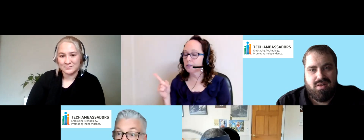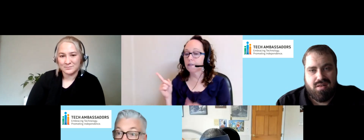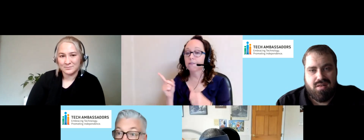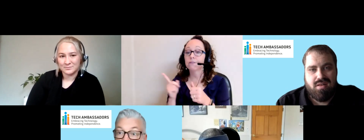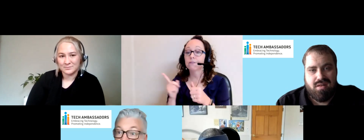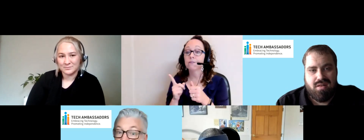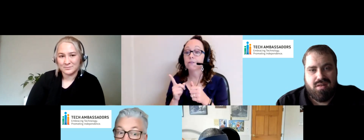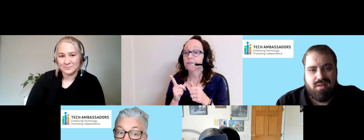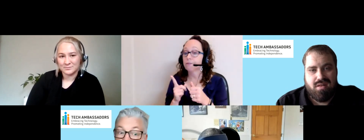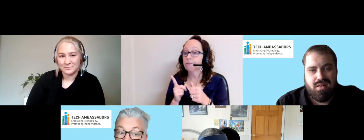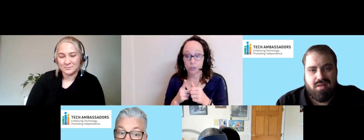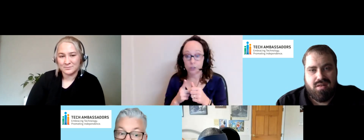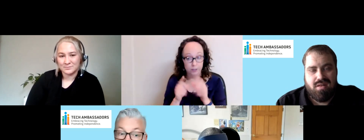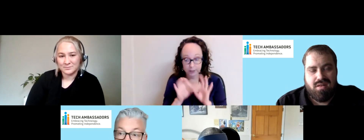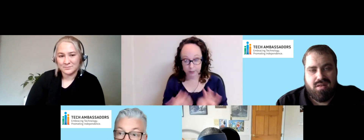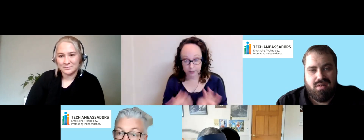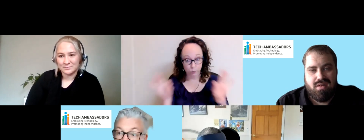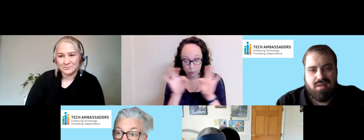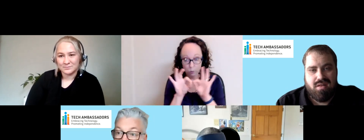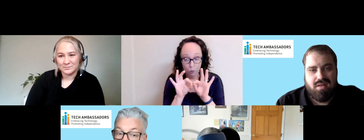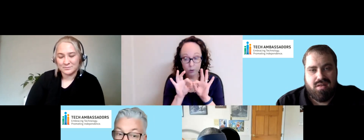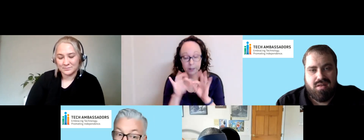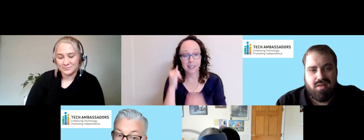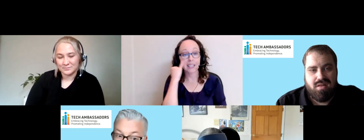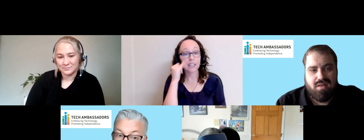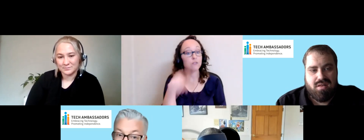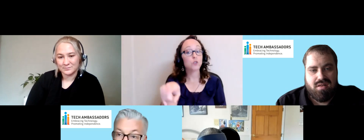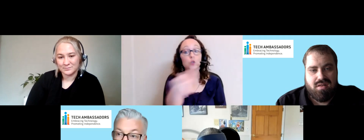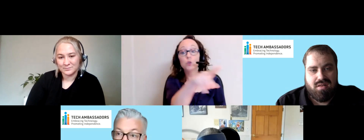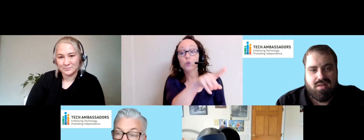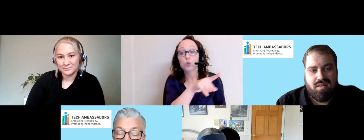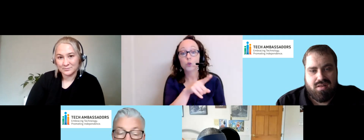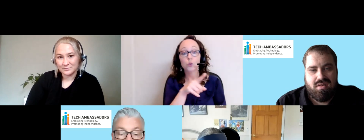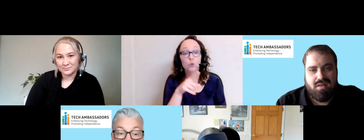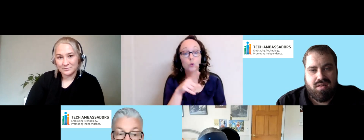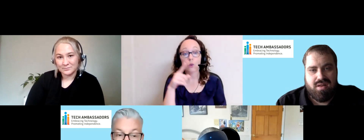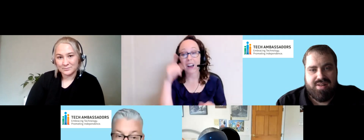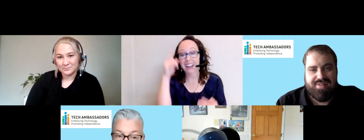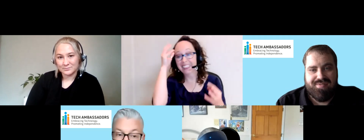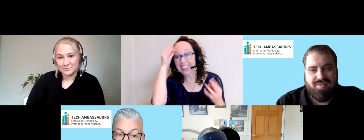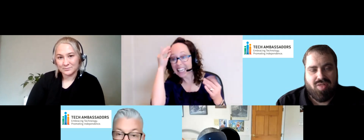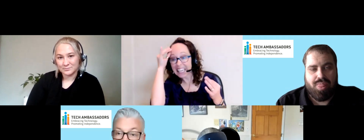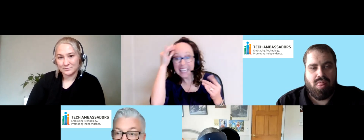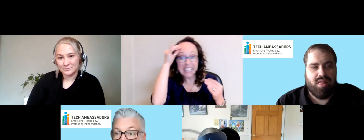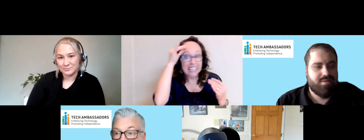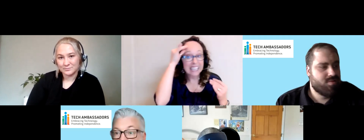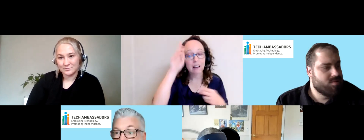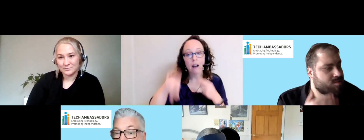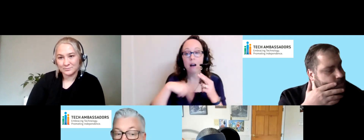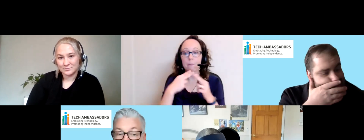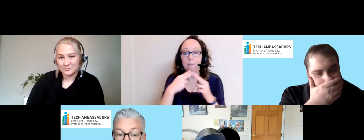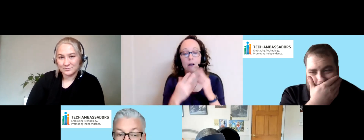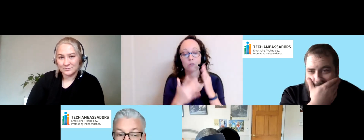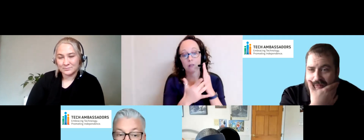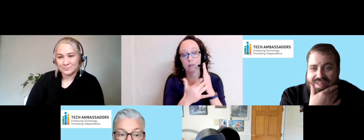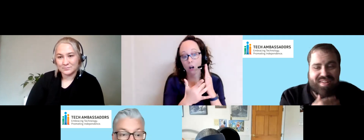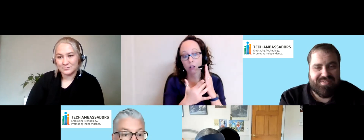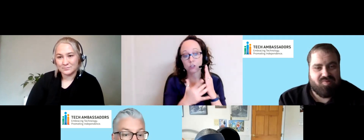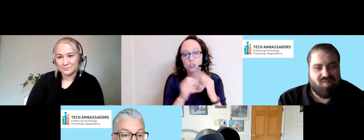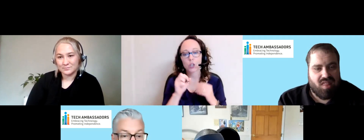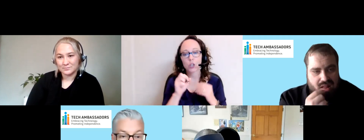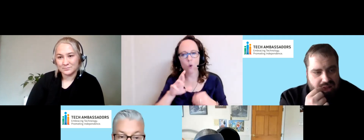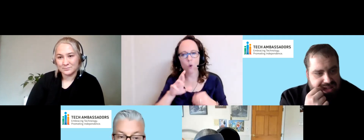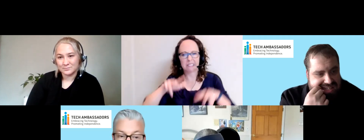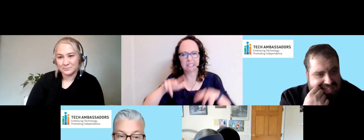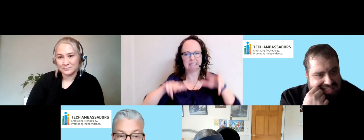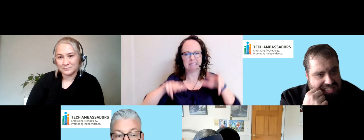else who's listening out there, you know, if you're either considering what technology might help you, or you already have some things and you need some help learning it, Yeah,